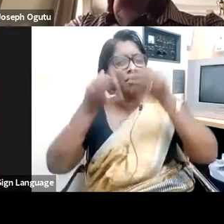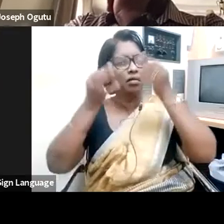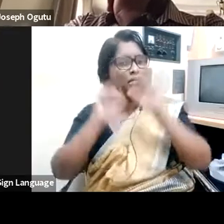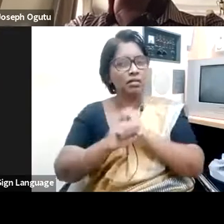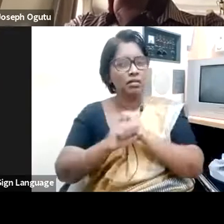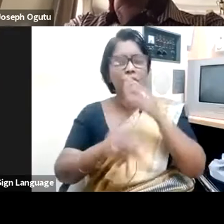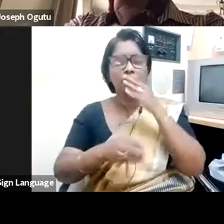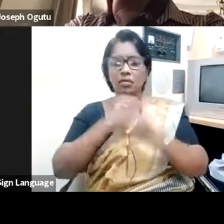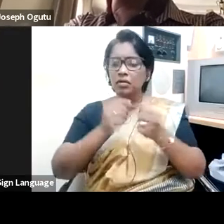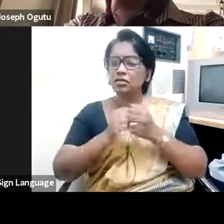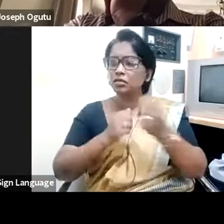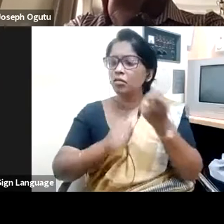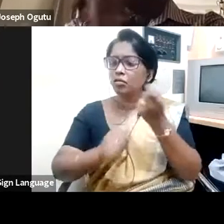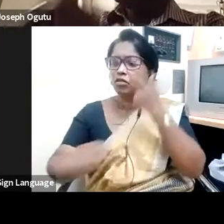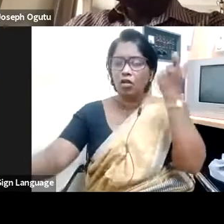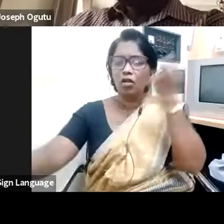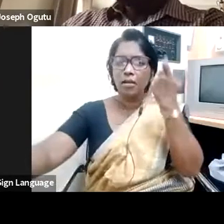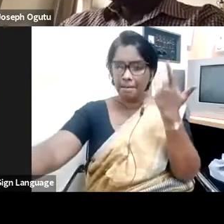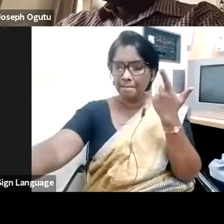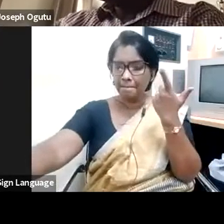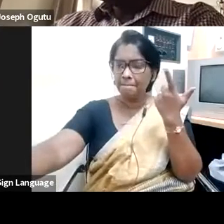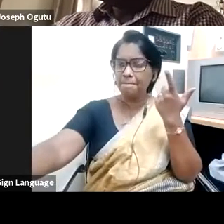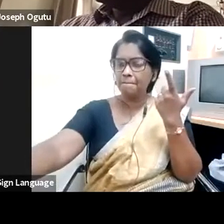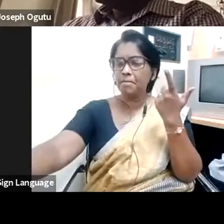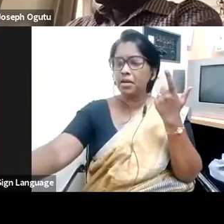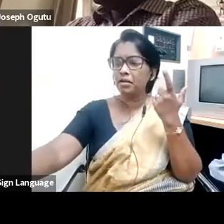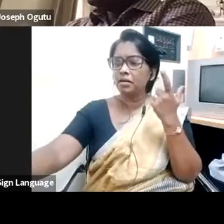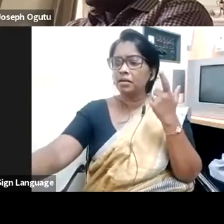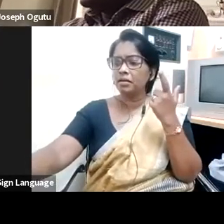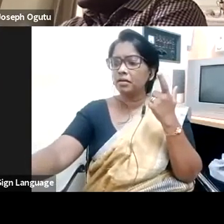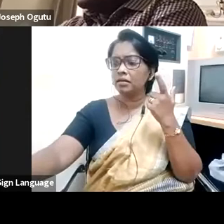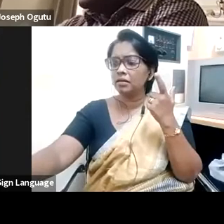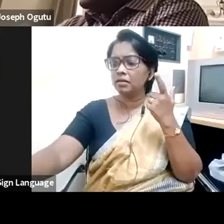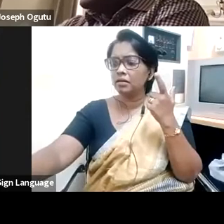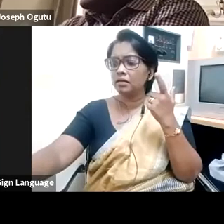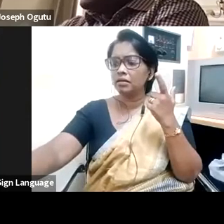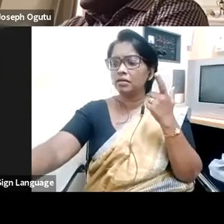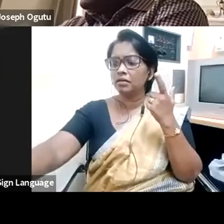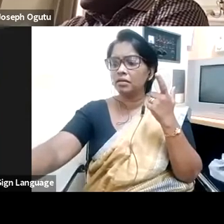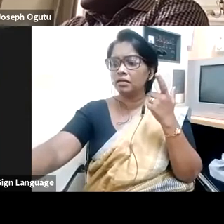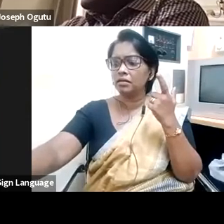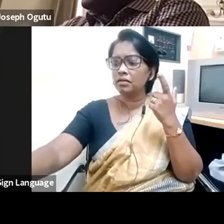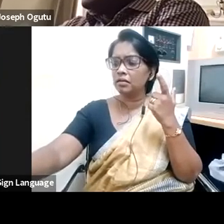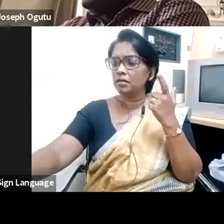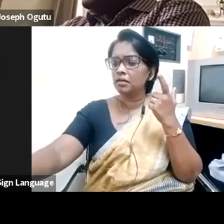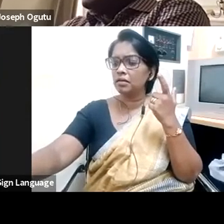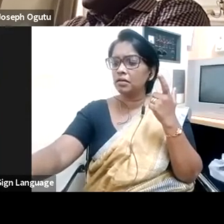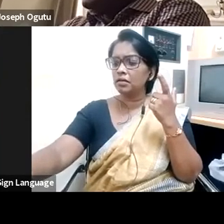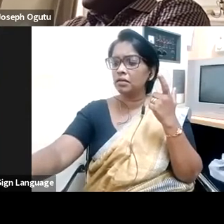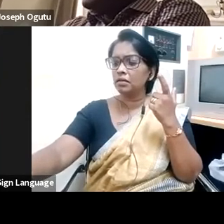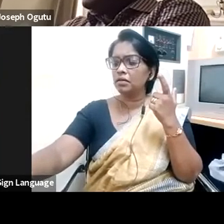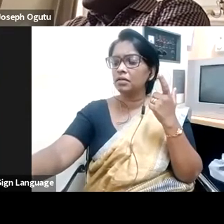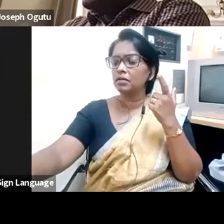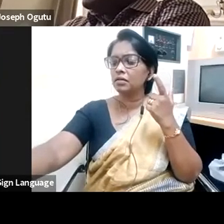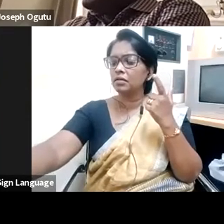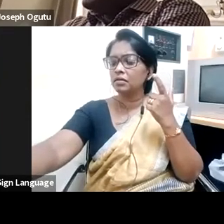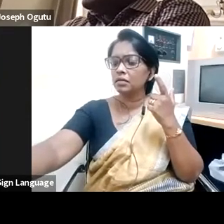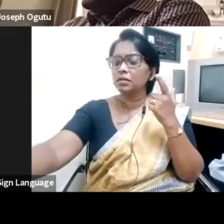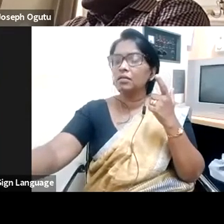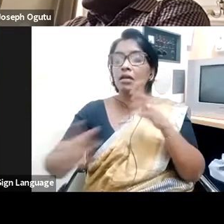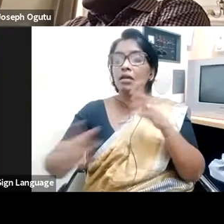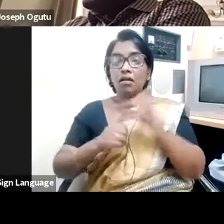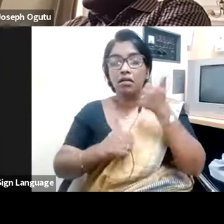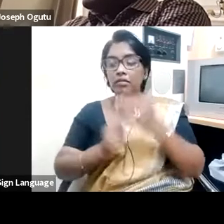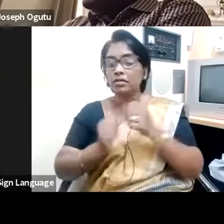line. Or you don't create an impact beyond money. So the thing around design thinking is,